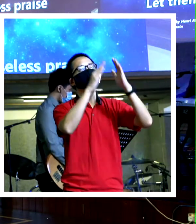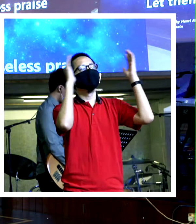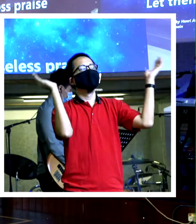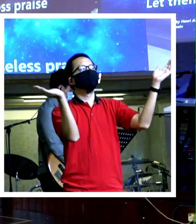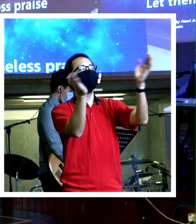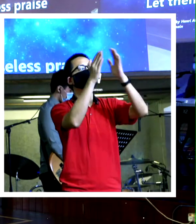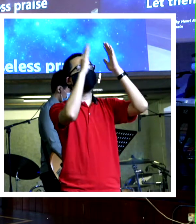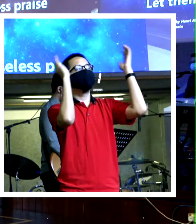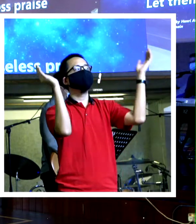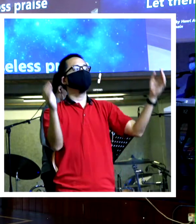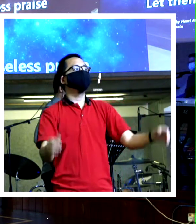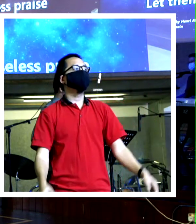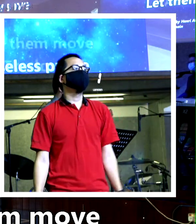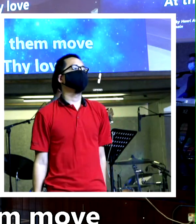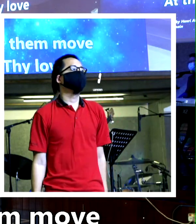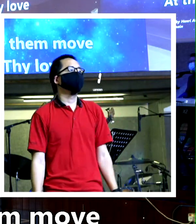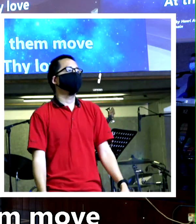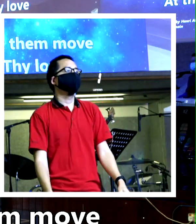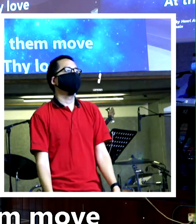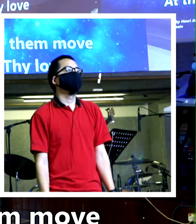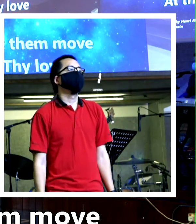ceaseless praise. Take my hands.